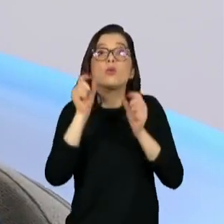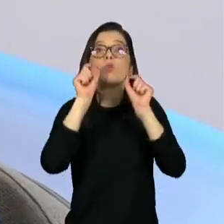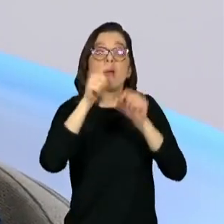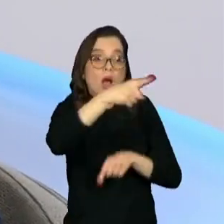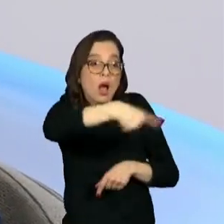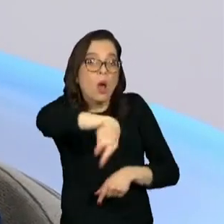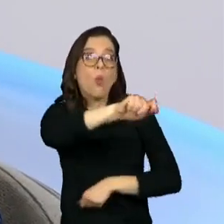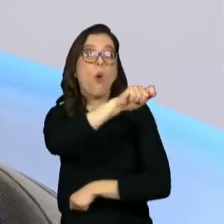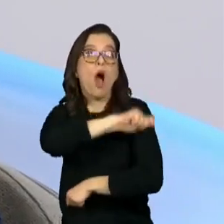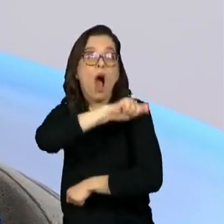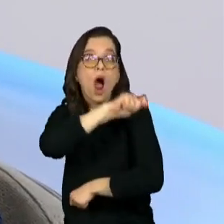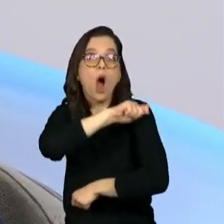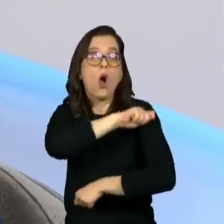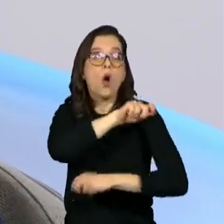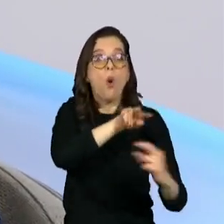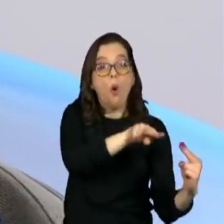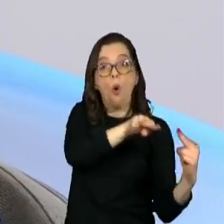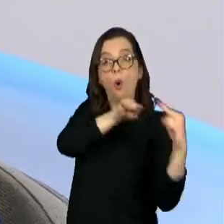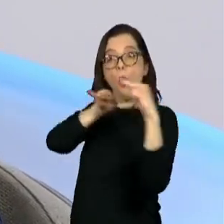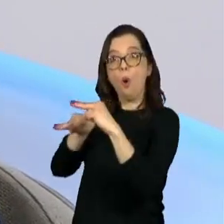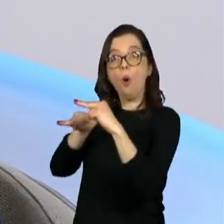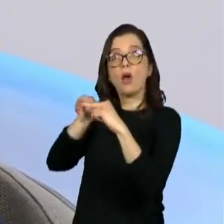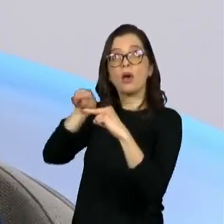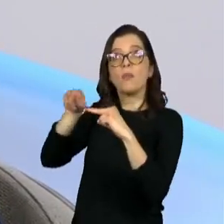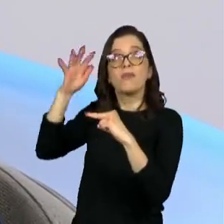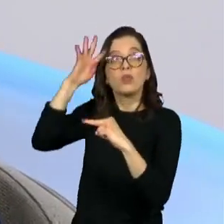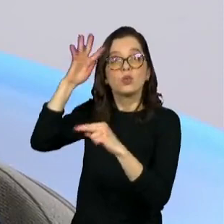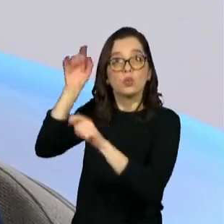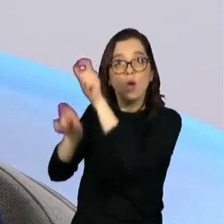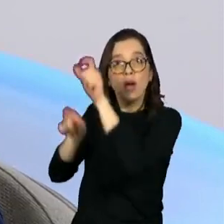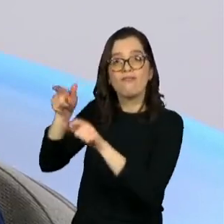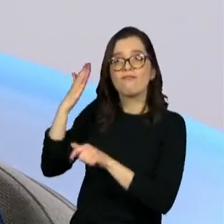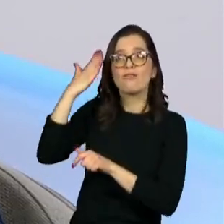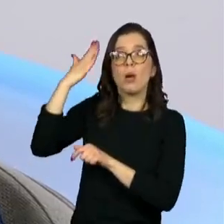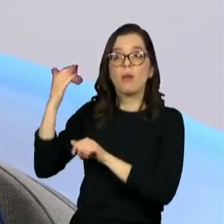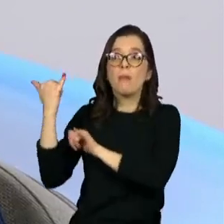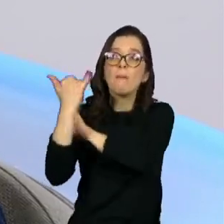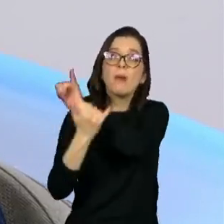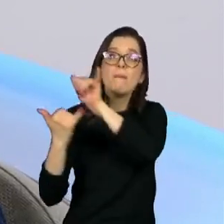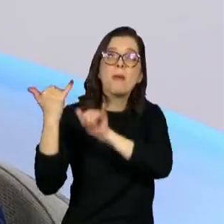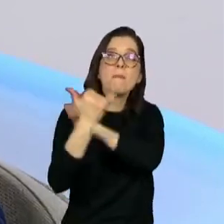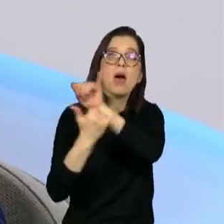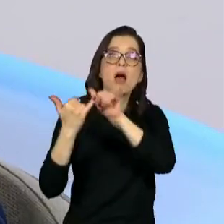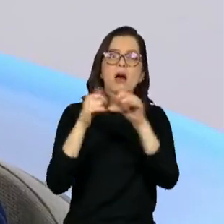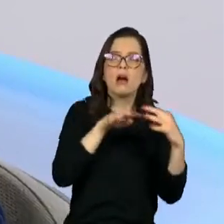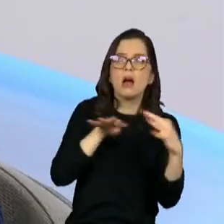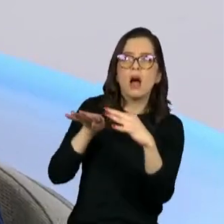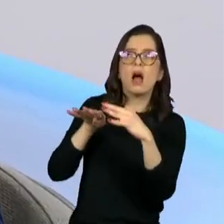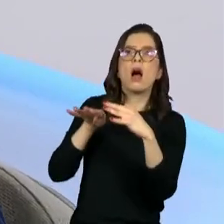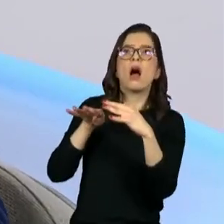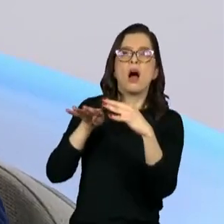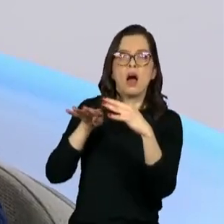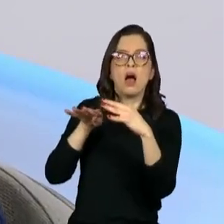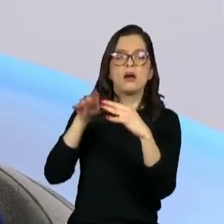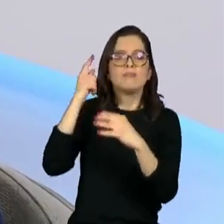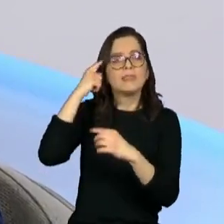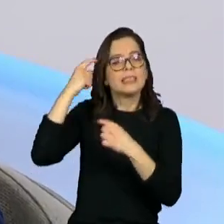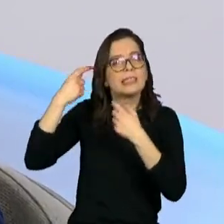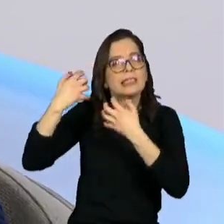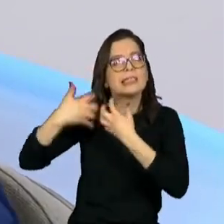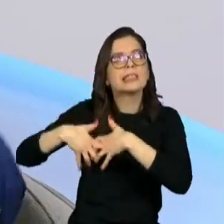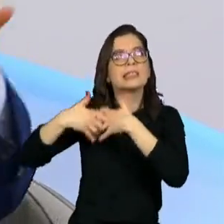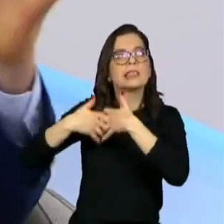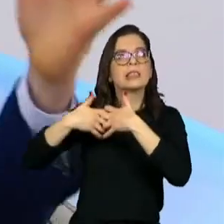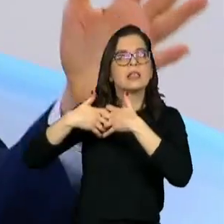to read what these famous philosophers had to say, not only to see them as episodes in the history